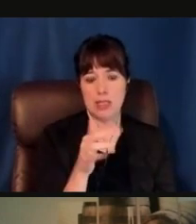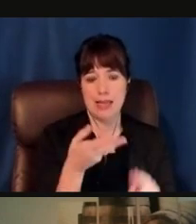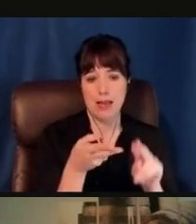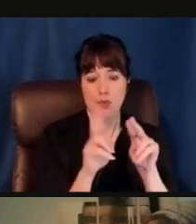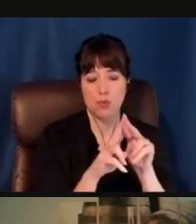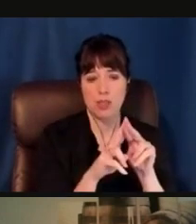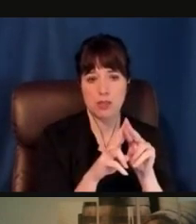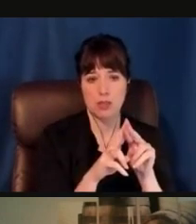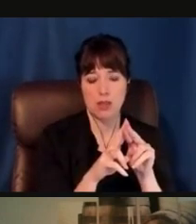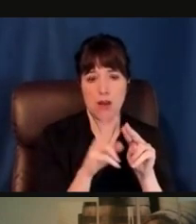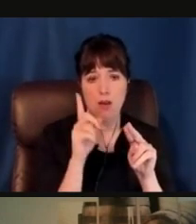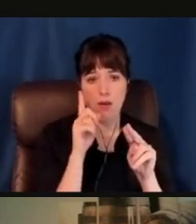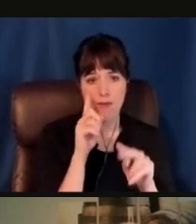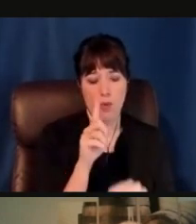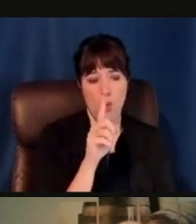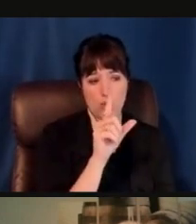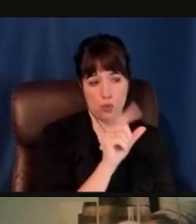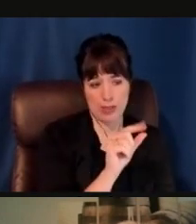increase for